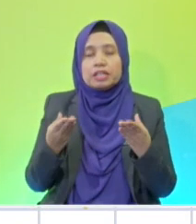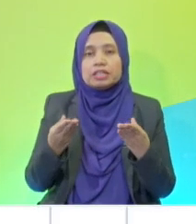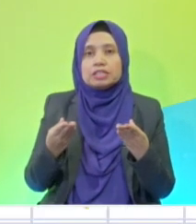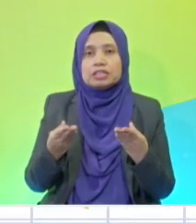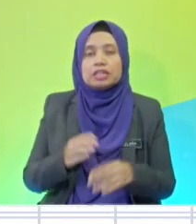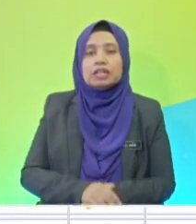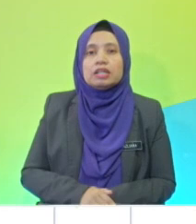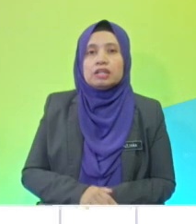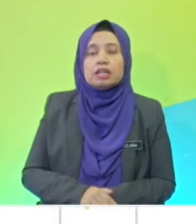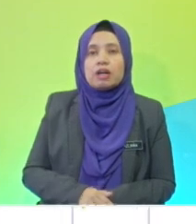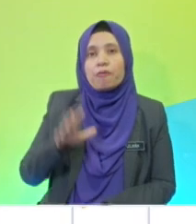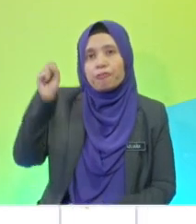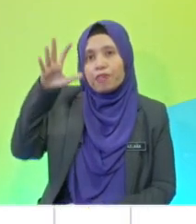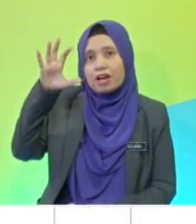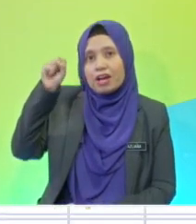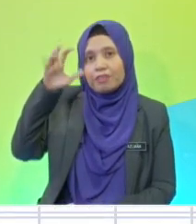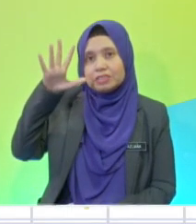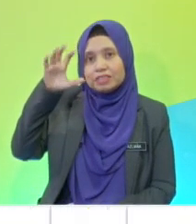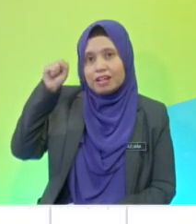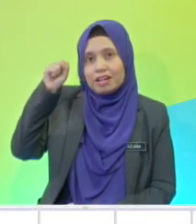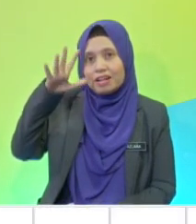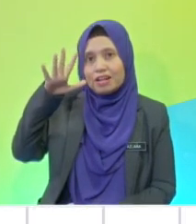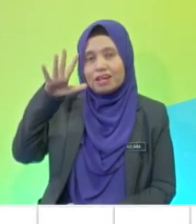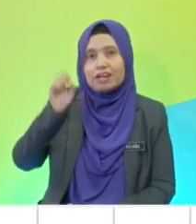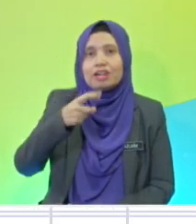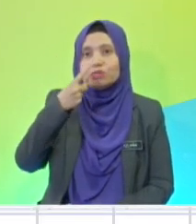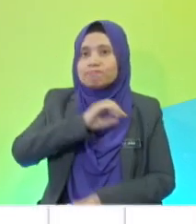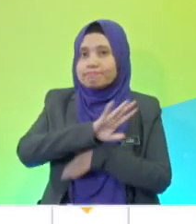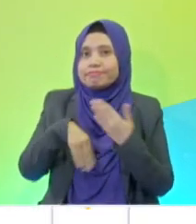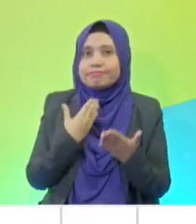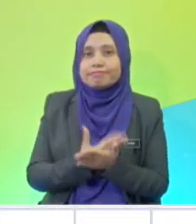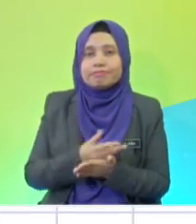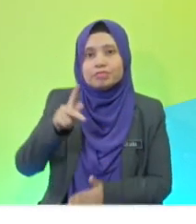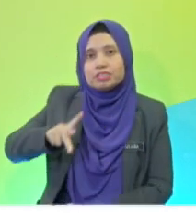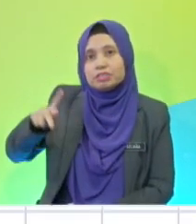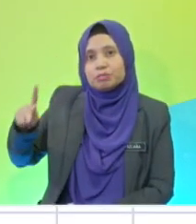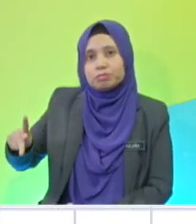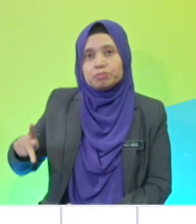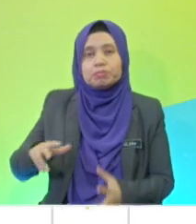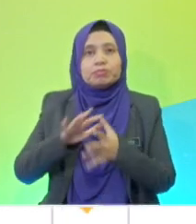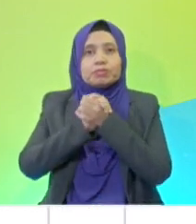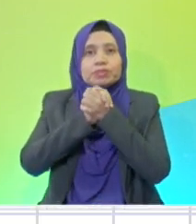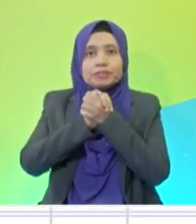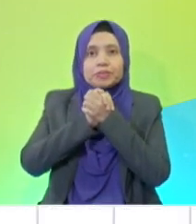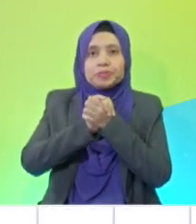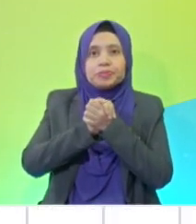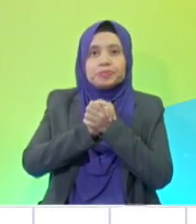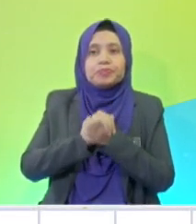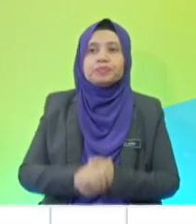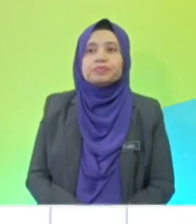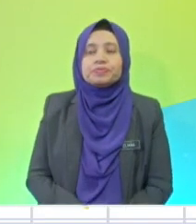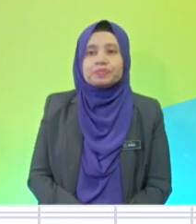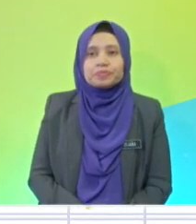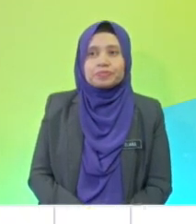with 5 stars. Alright. Okay, each pupil get 5 stars. Congratulations. You guys are all